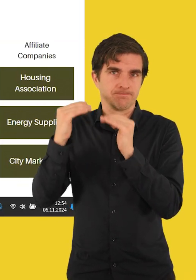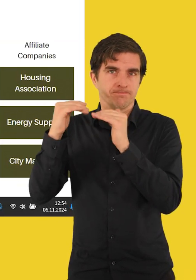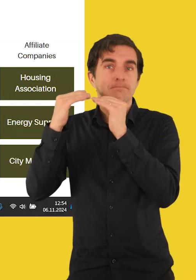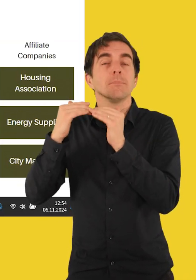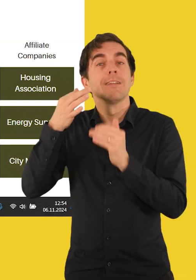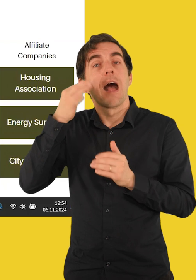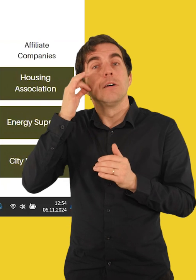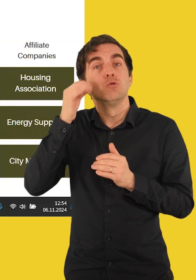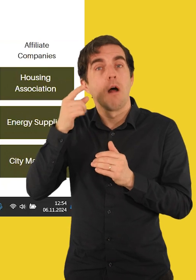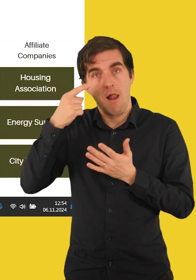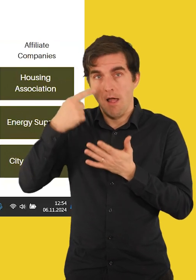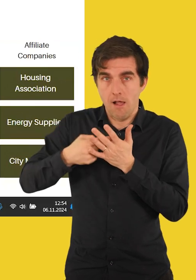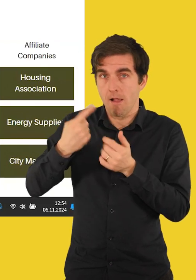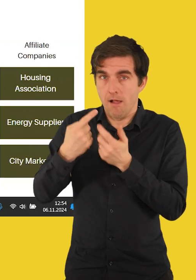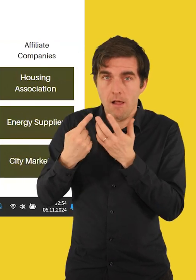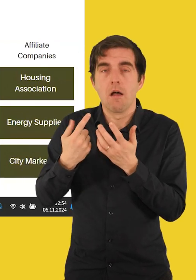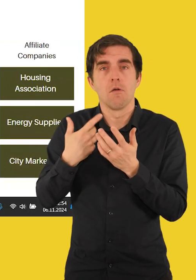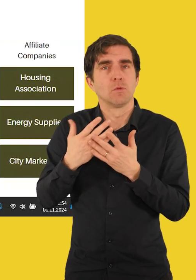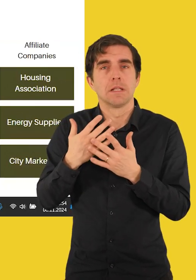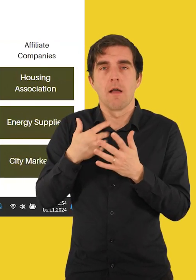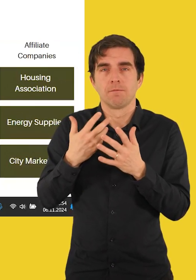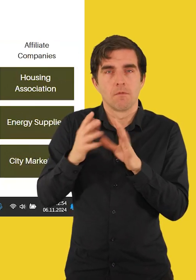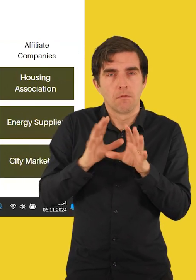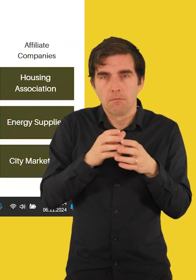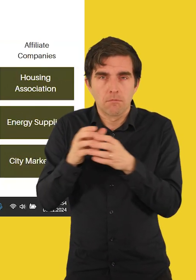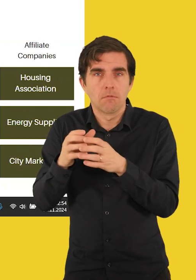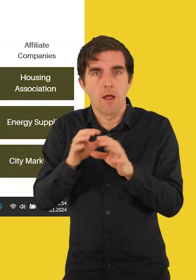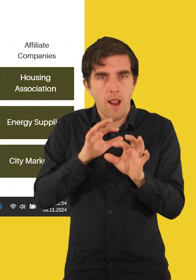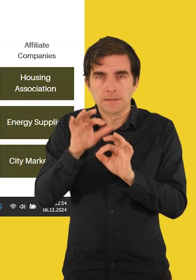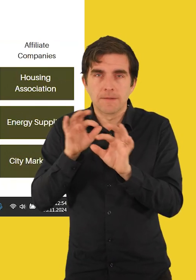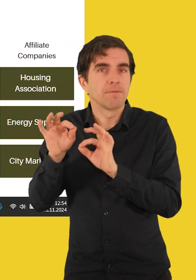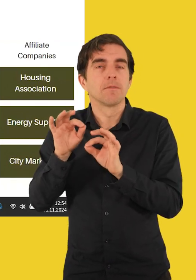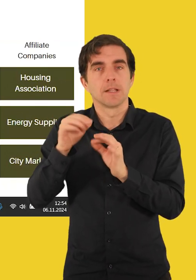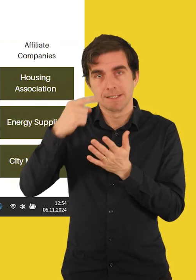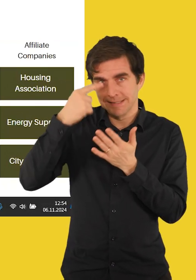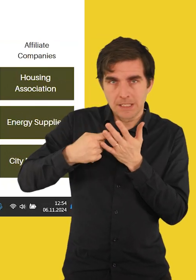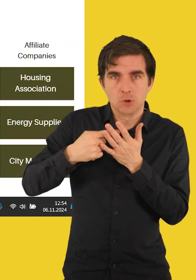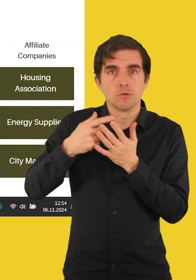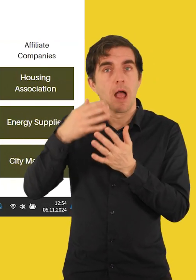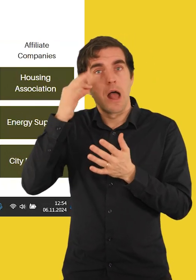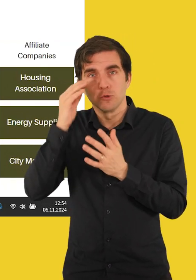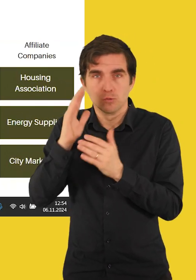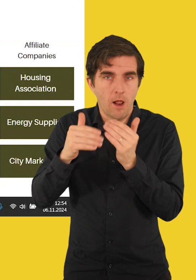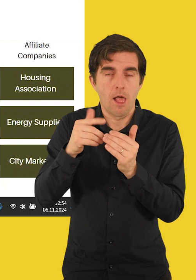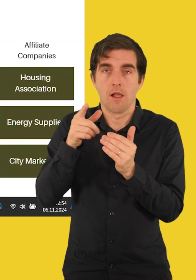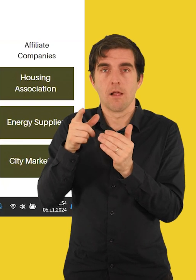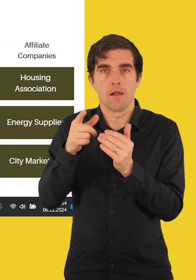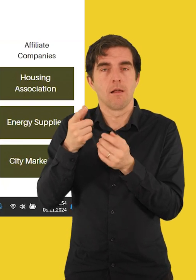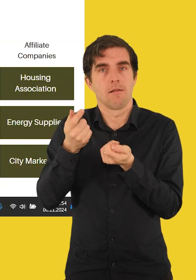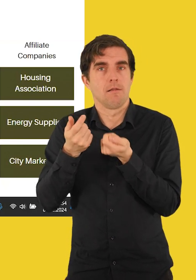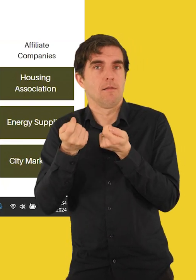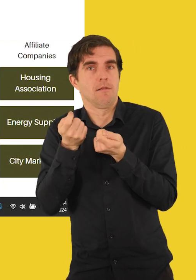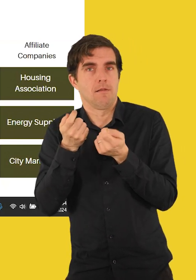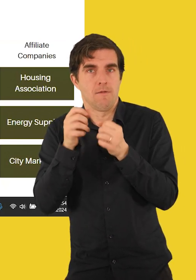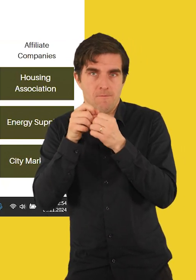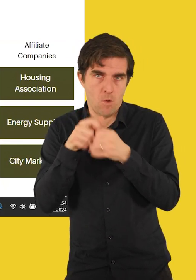decision-making council. We have a smaller elected decision-making council, which is the